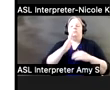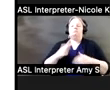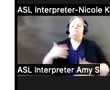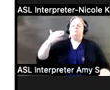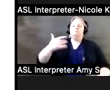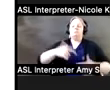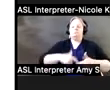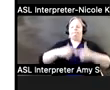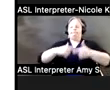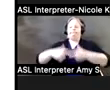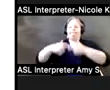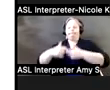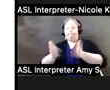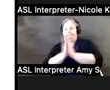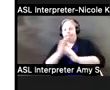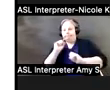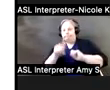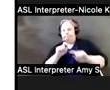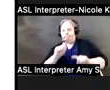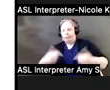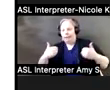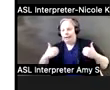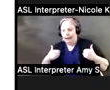for questions with our presenters today.